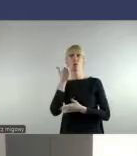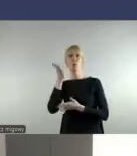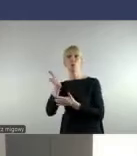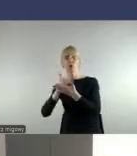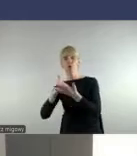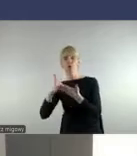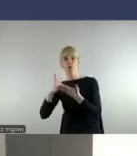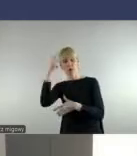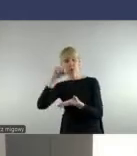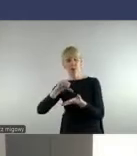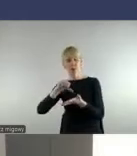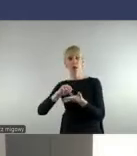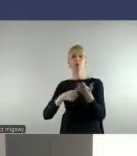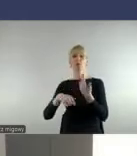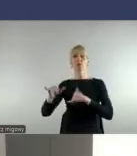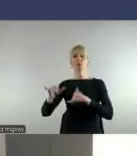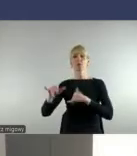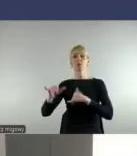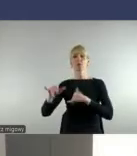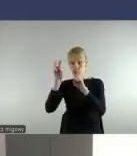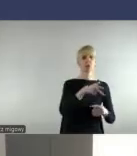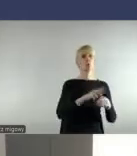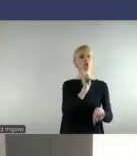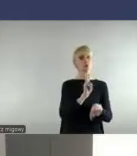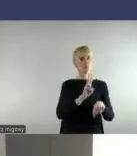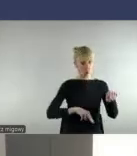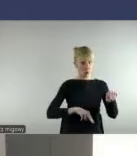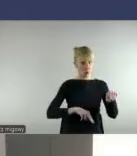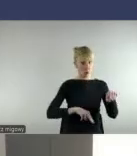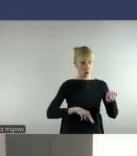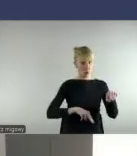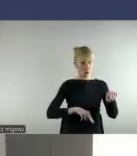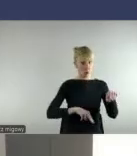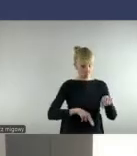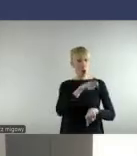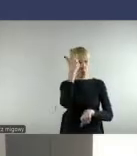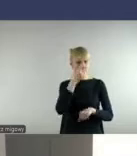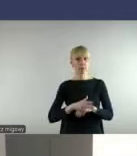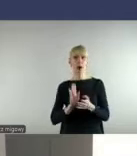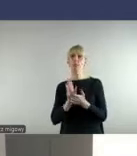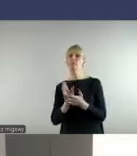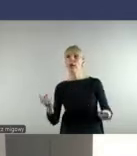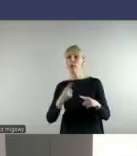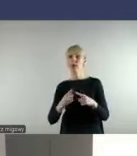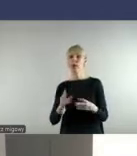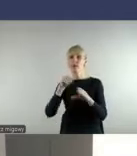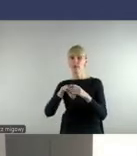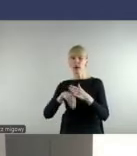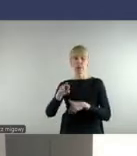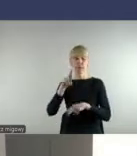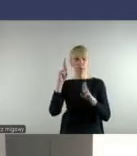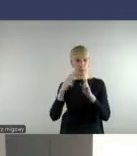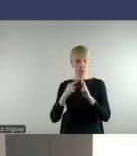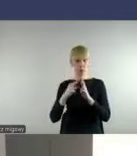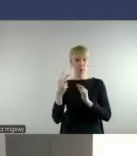services in the counties. We have the regional center in the Opole of the voivodeship, and within